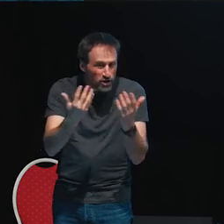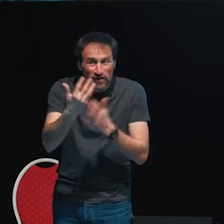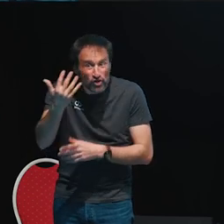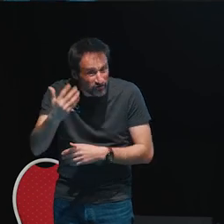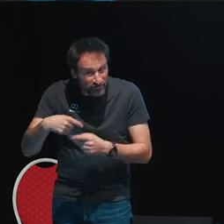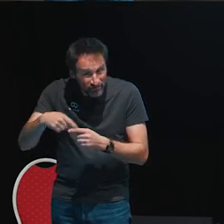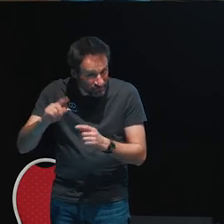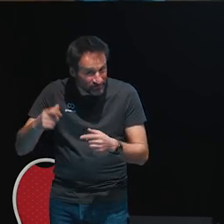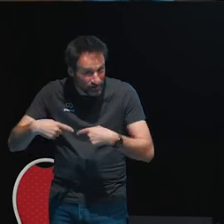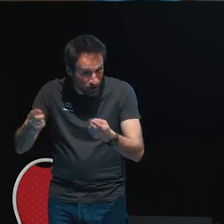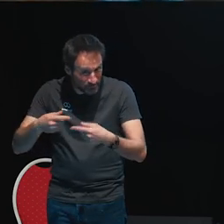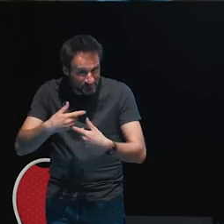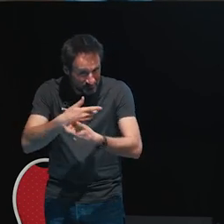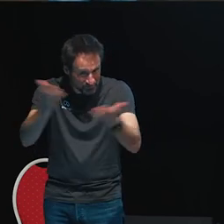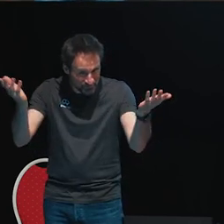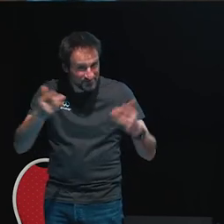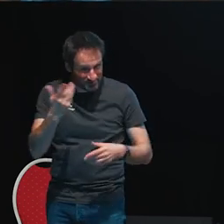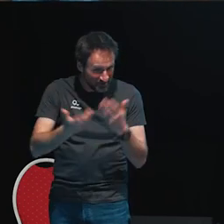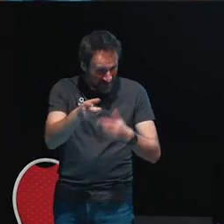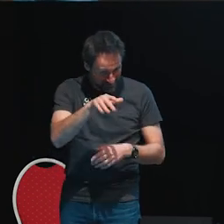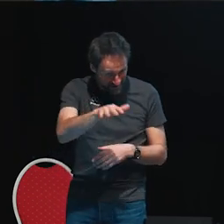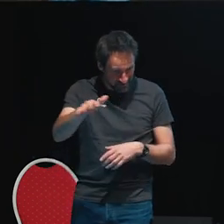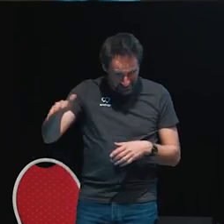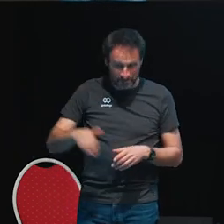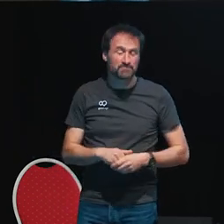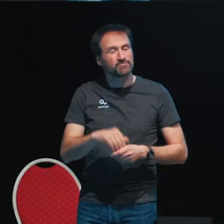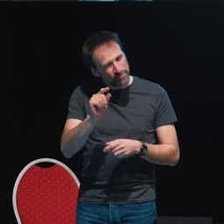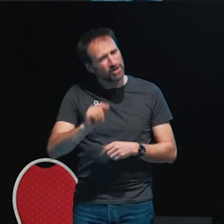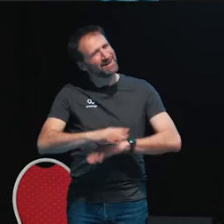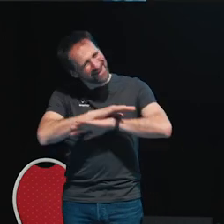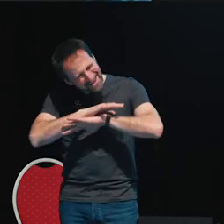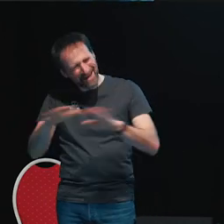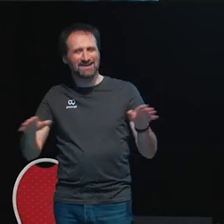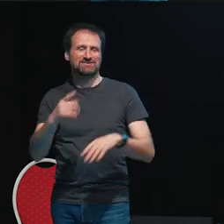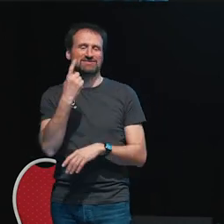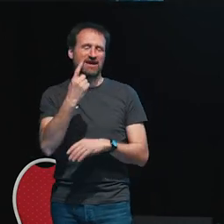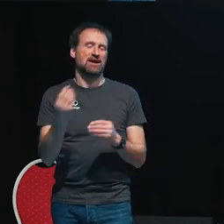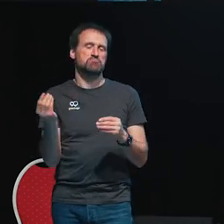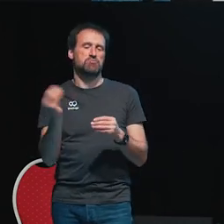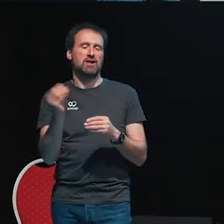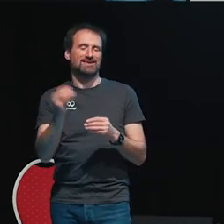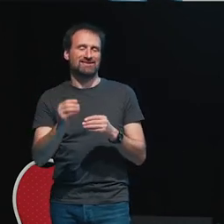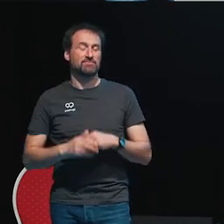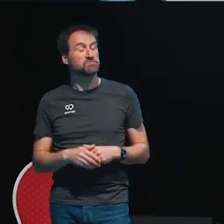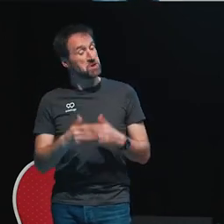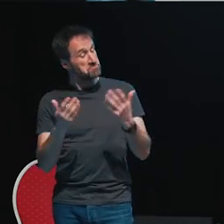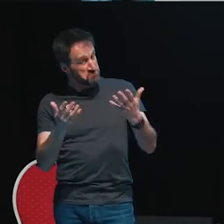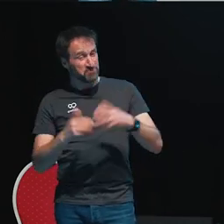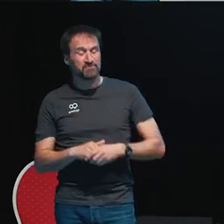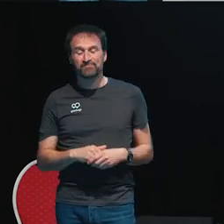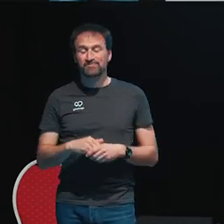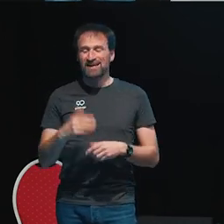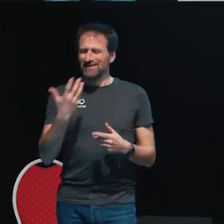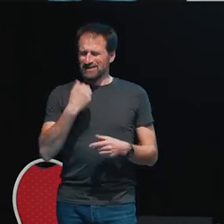plugin, mastering Webpack from the inside out. So these are the things that I want